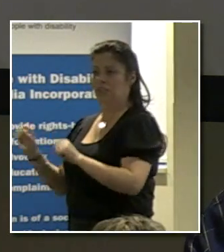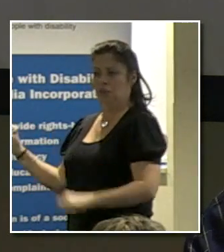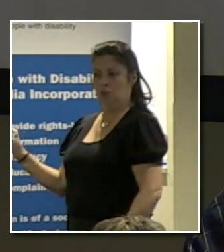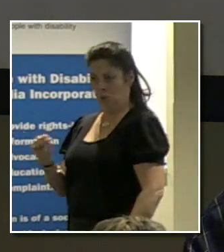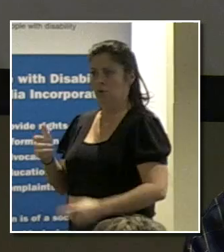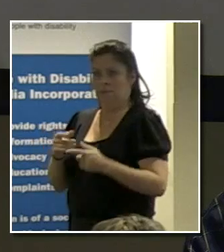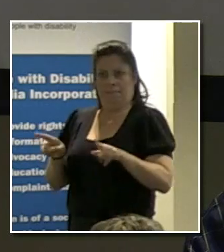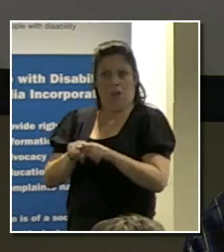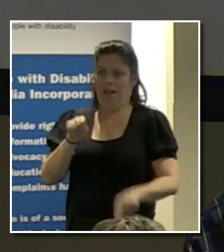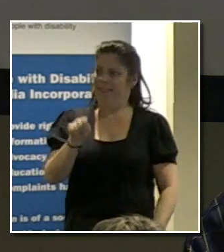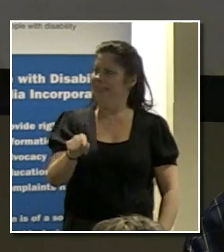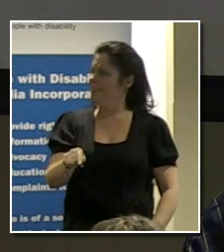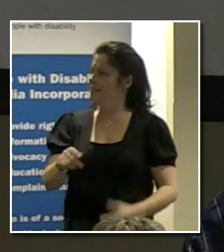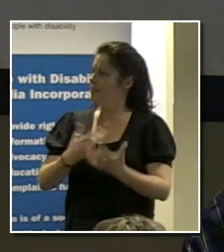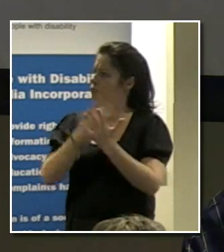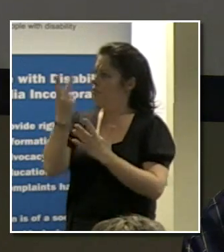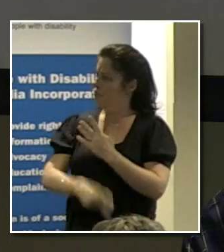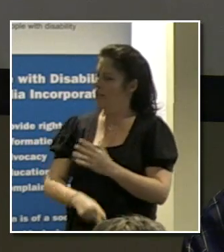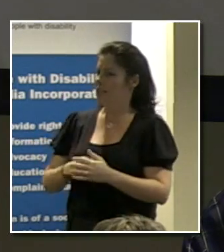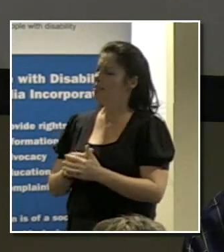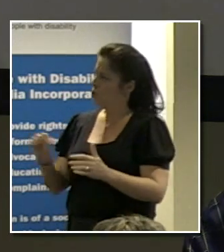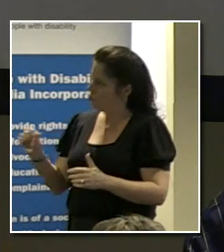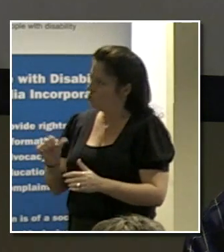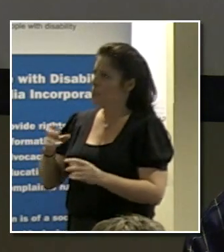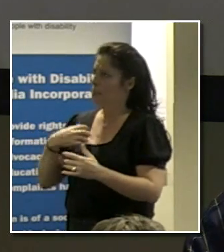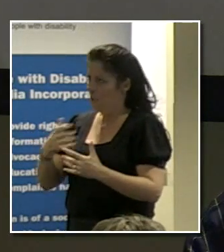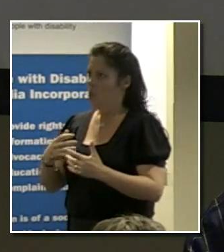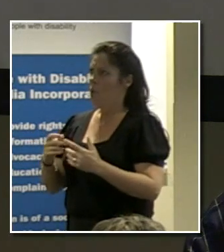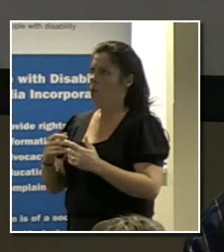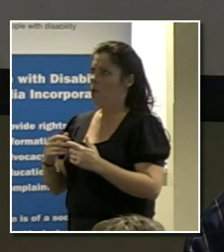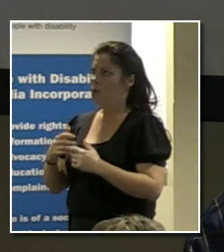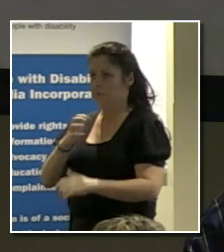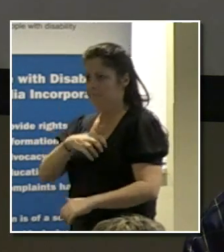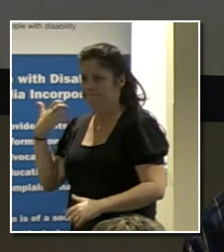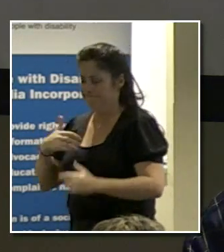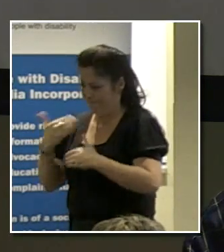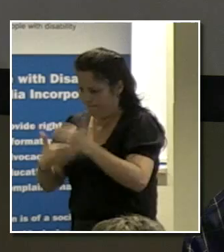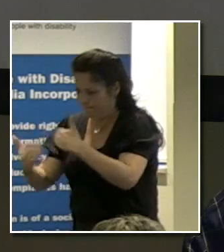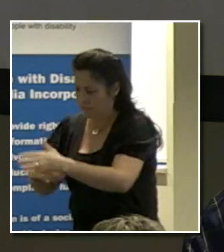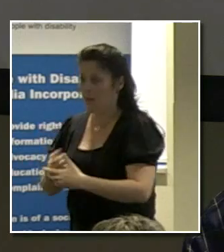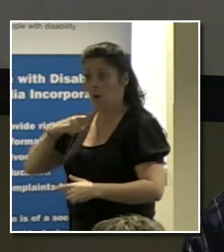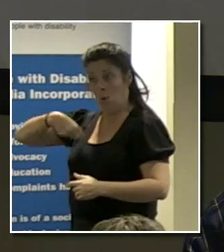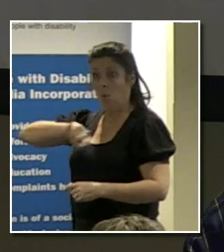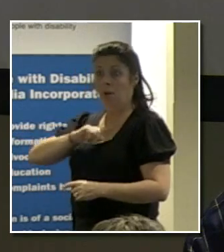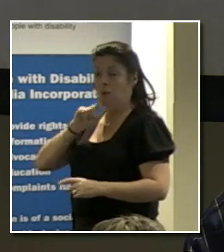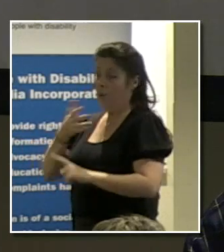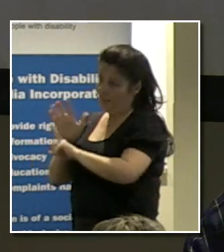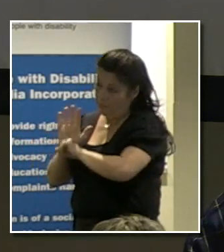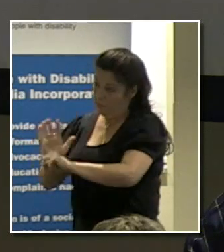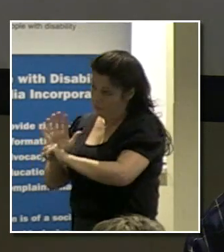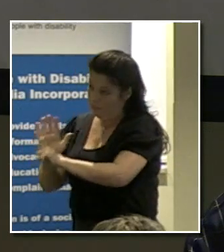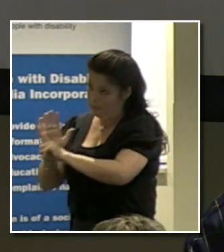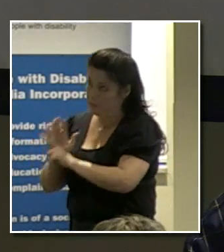checkbox framework. This needs to be more rigorous. And you can be assured that we will continue to press and promote these